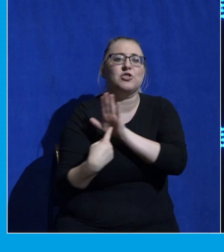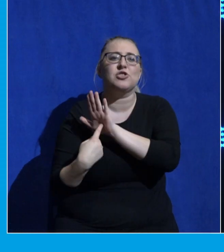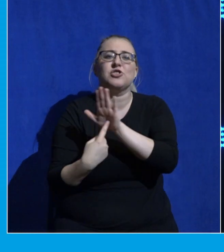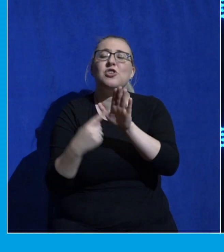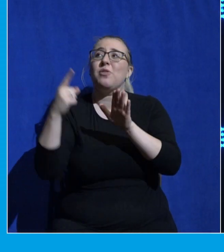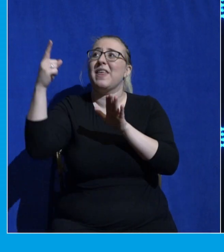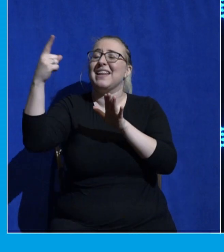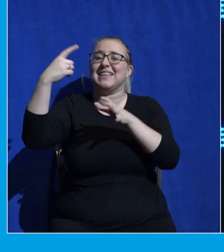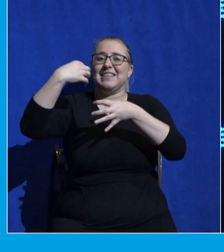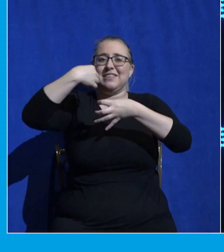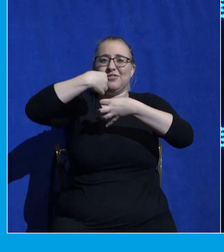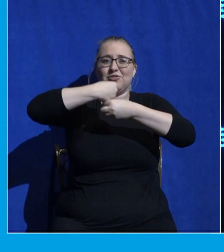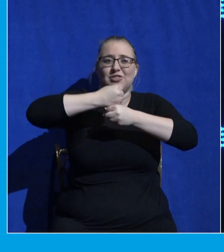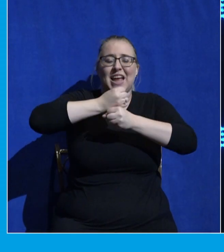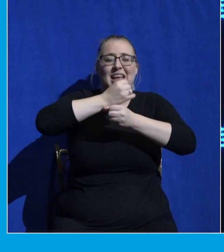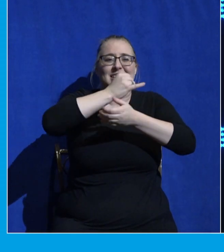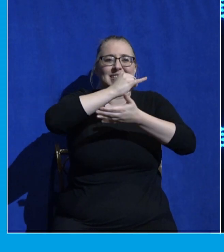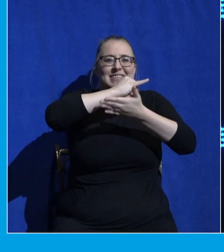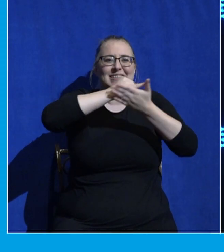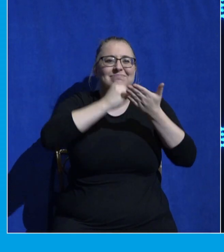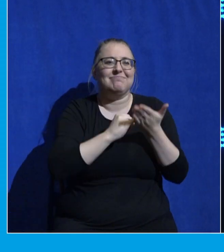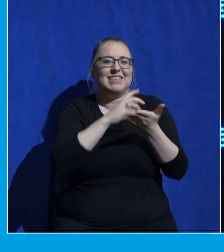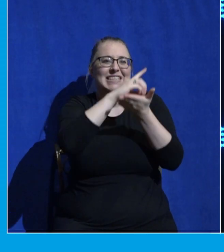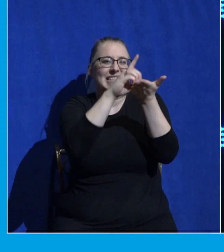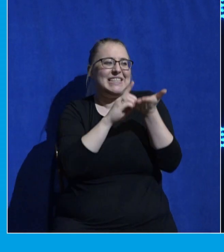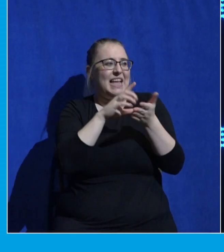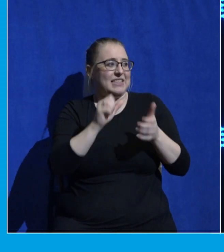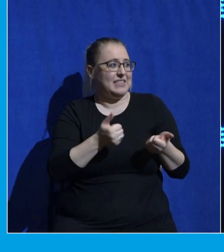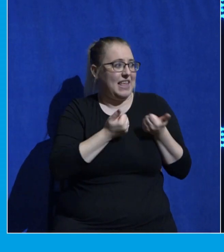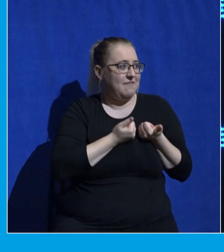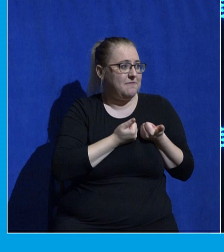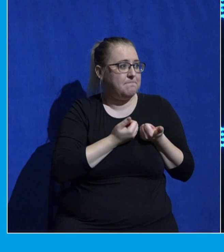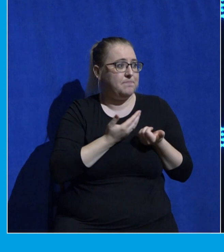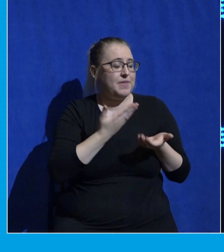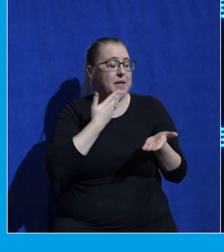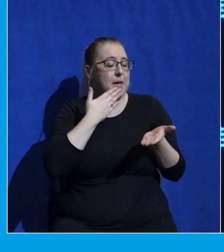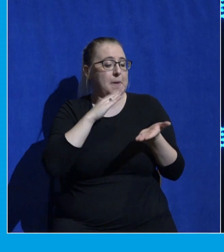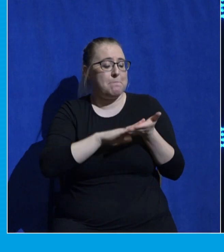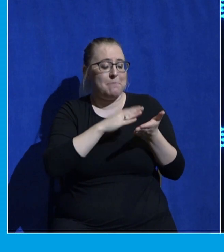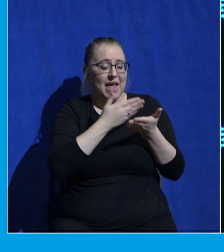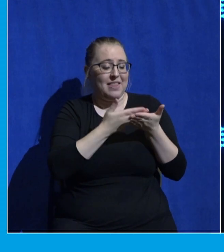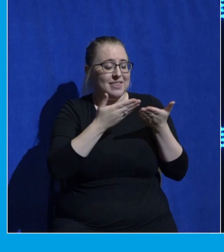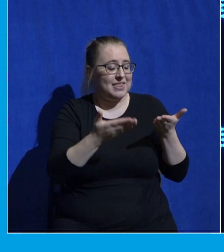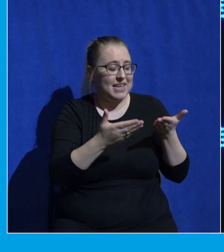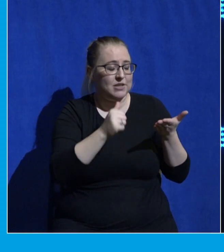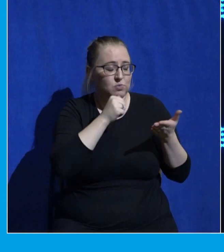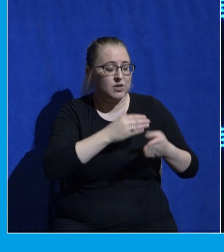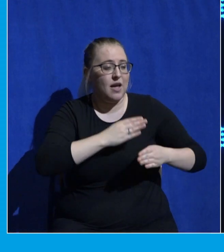of life. Hear me this morning. Bad things can't stop God from bringing to you his goodness.